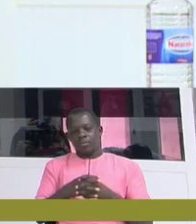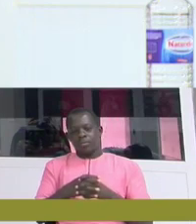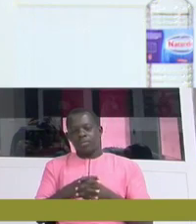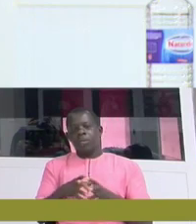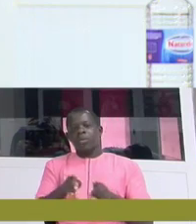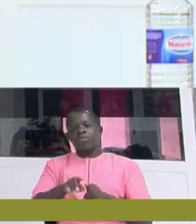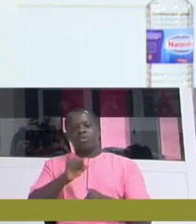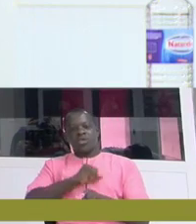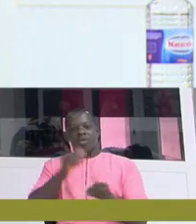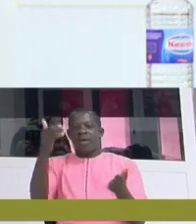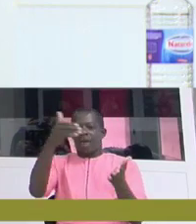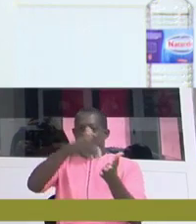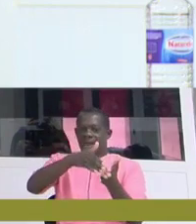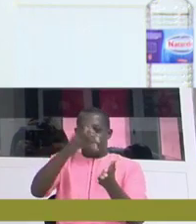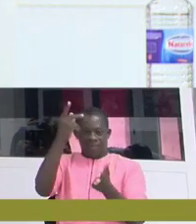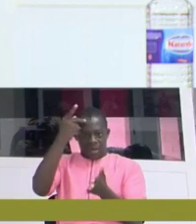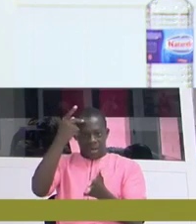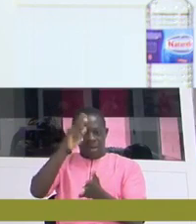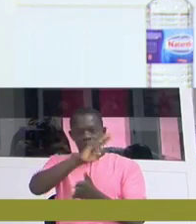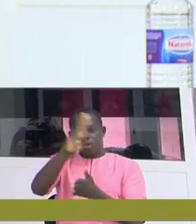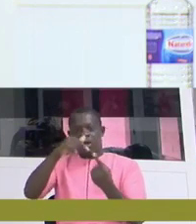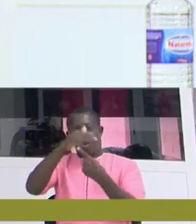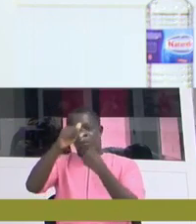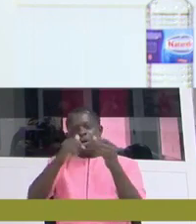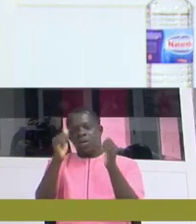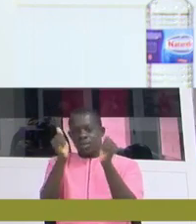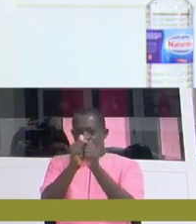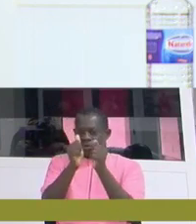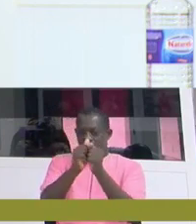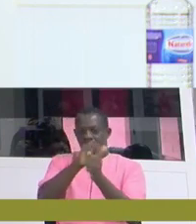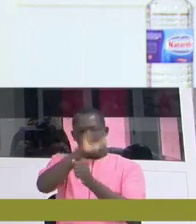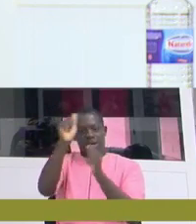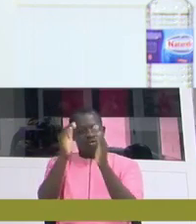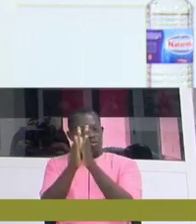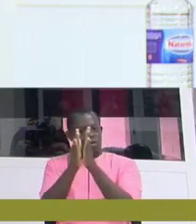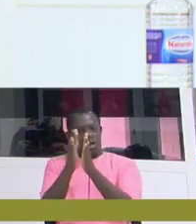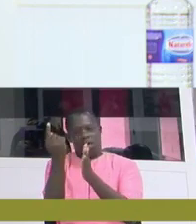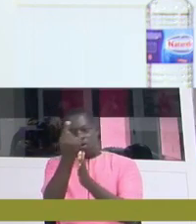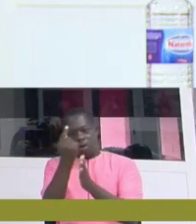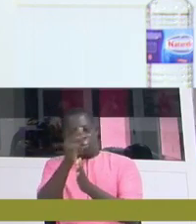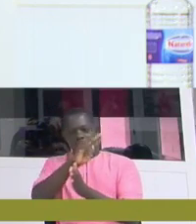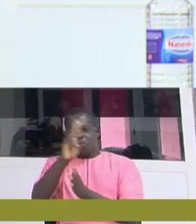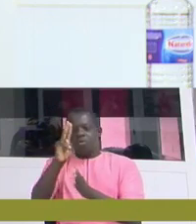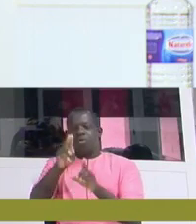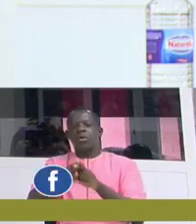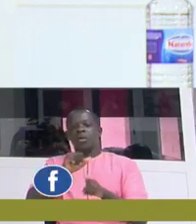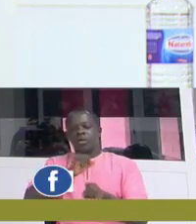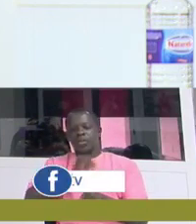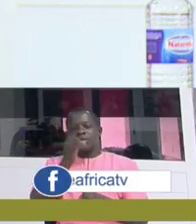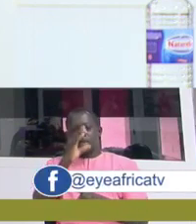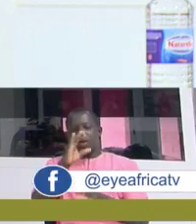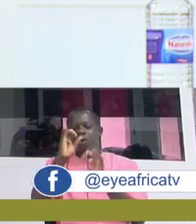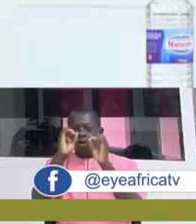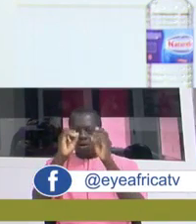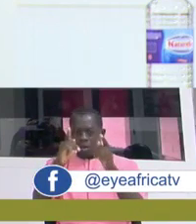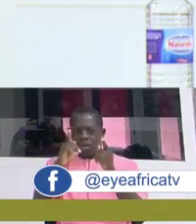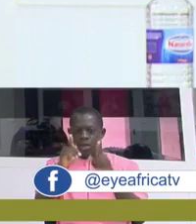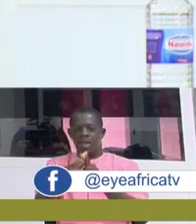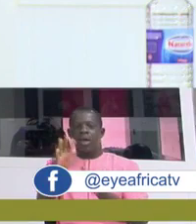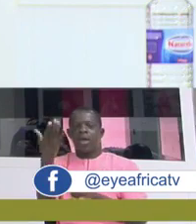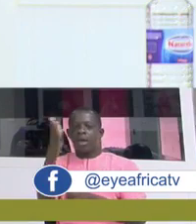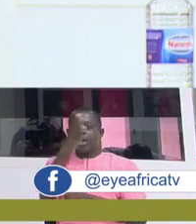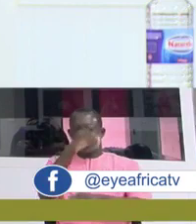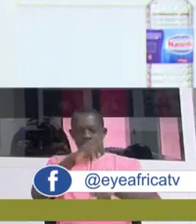And but his coming was not always during the Saturdays or the Sundays. He said